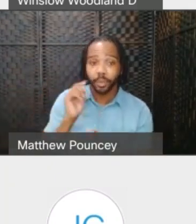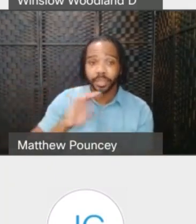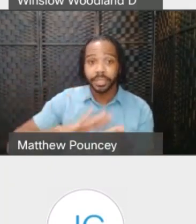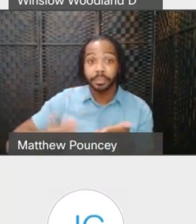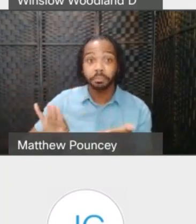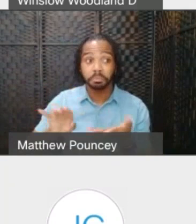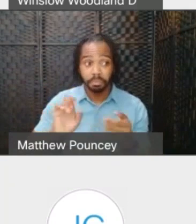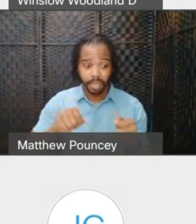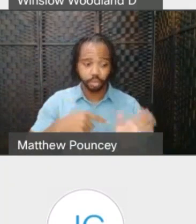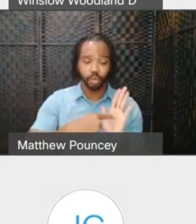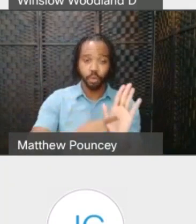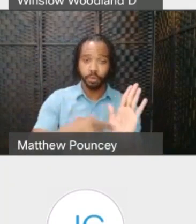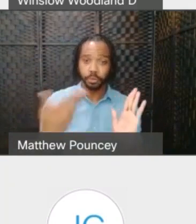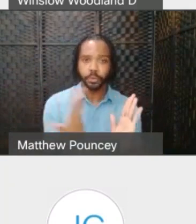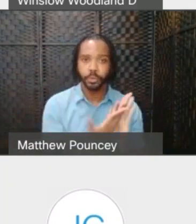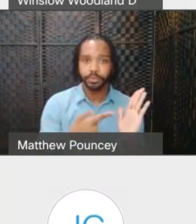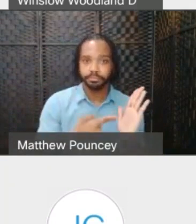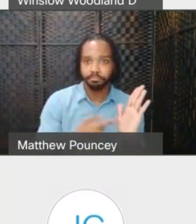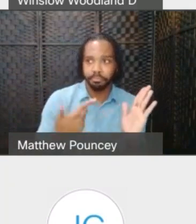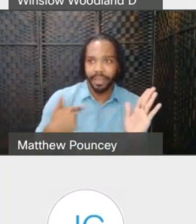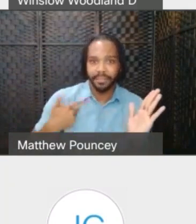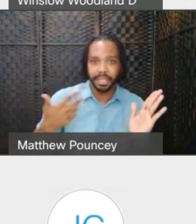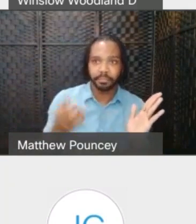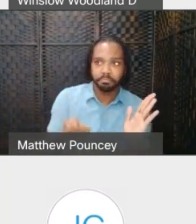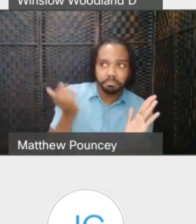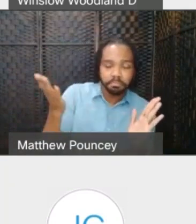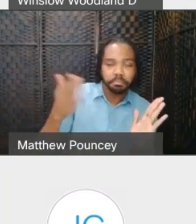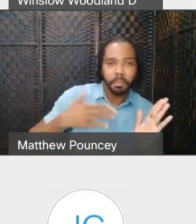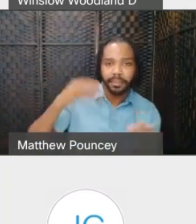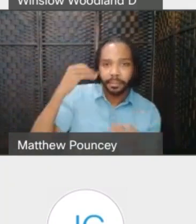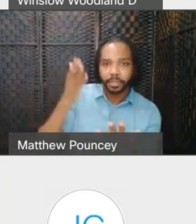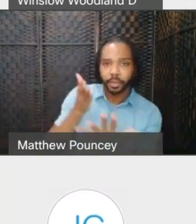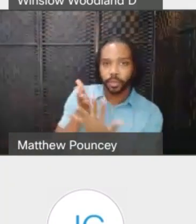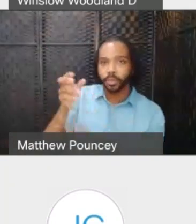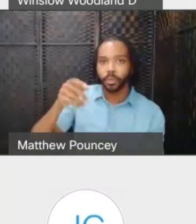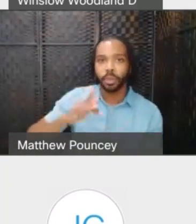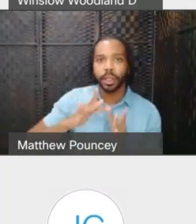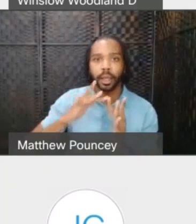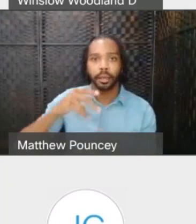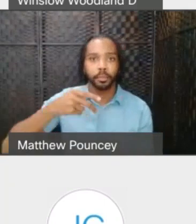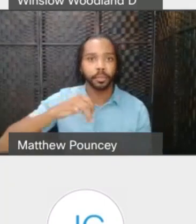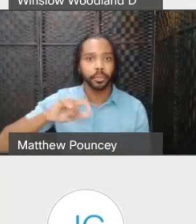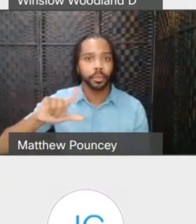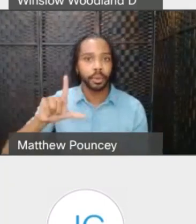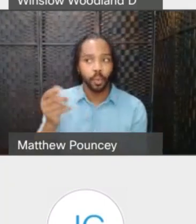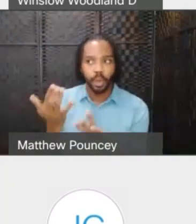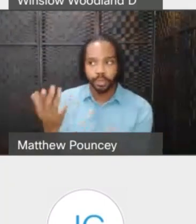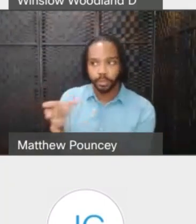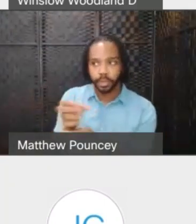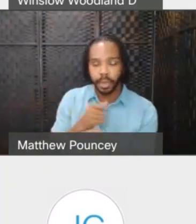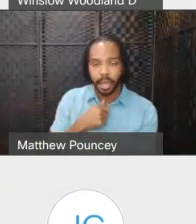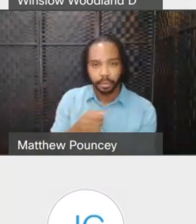can show you that they have entered information into the portal and they're waiting for their exemption request, they